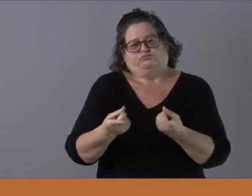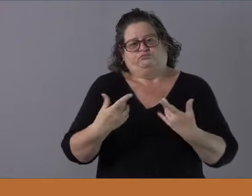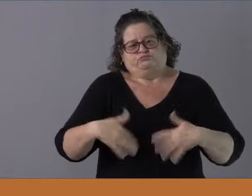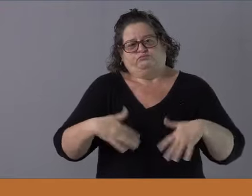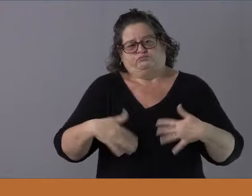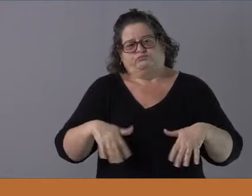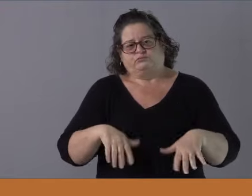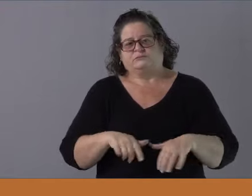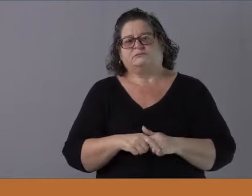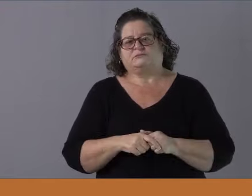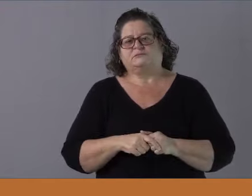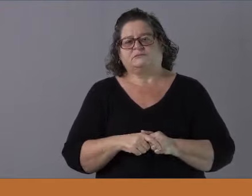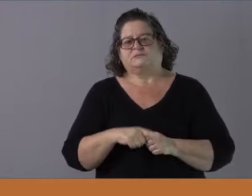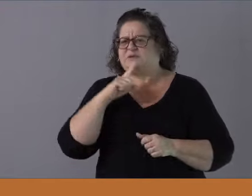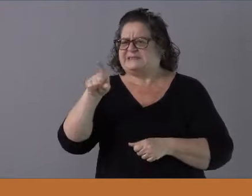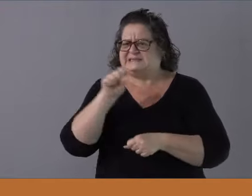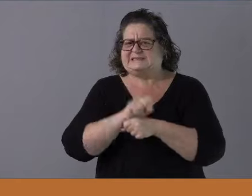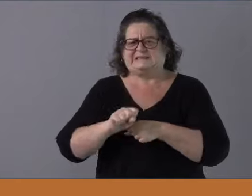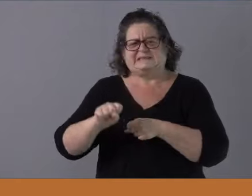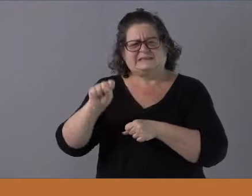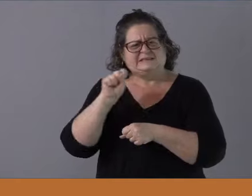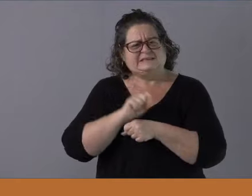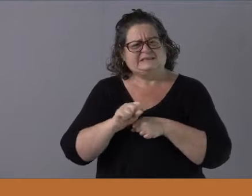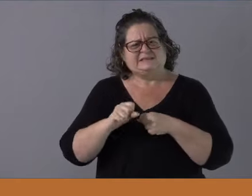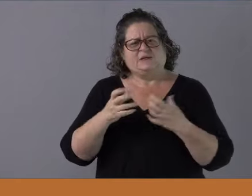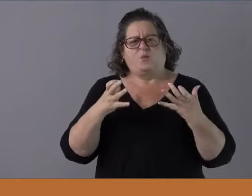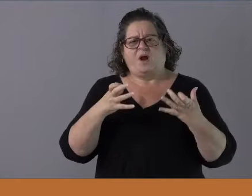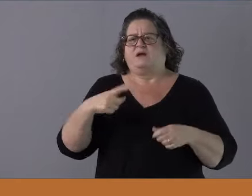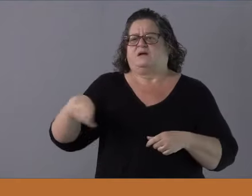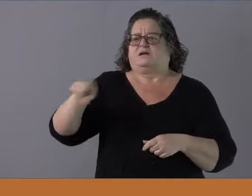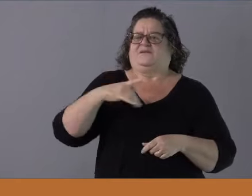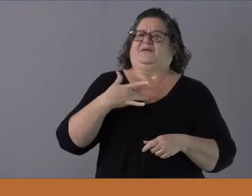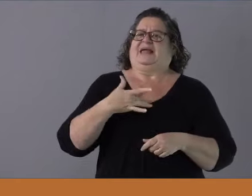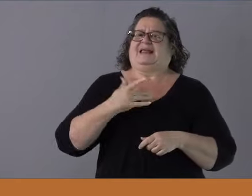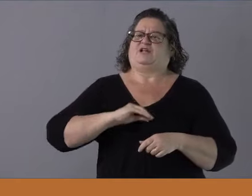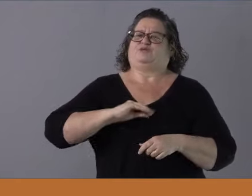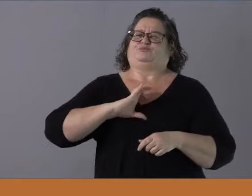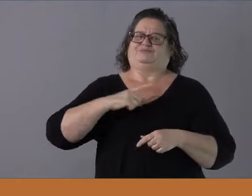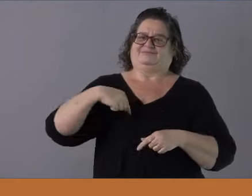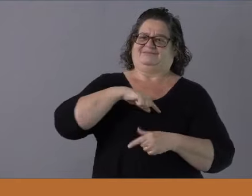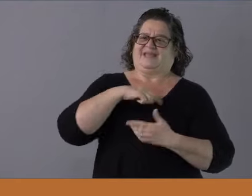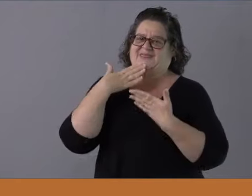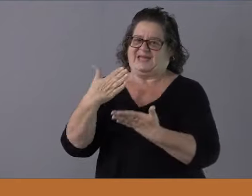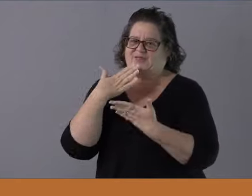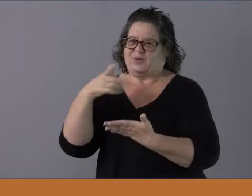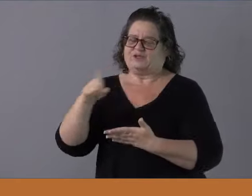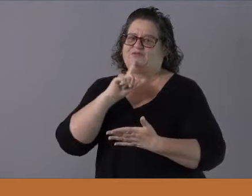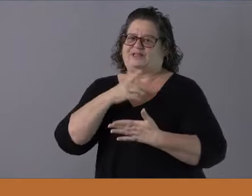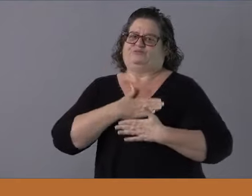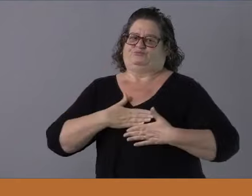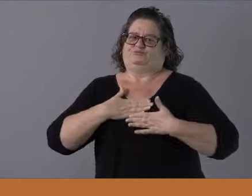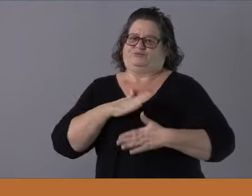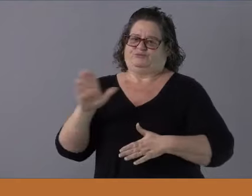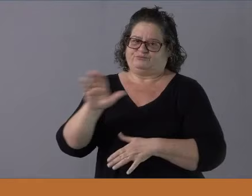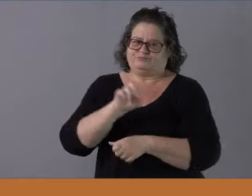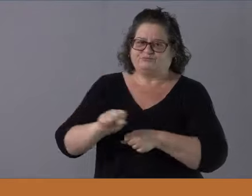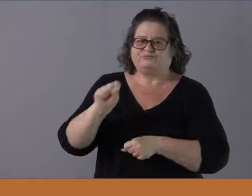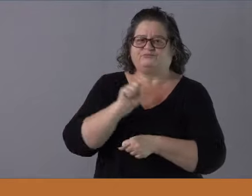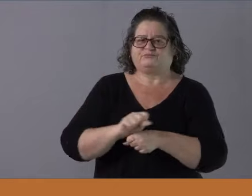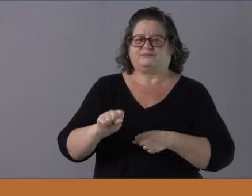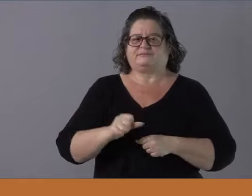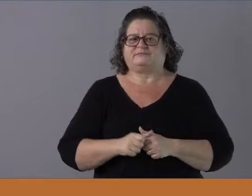how grateful we are, how much we appreciate what they do for our citizens. And to the citizens, I want to say thank you